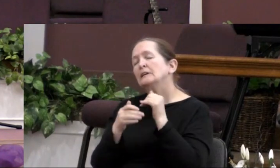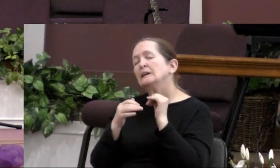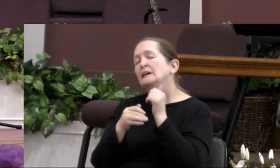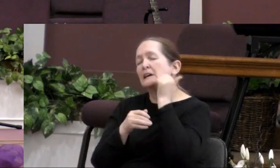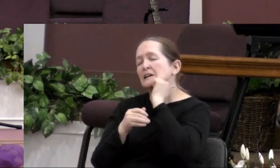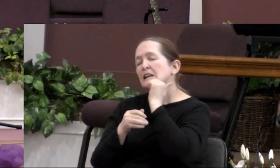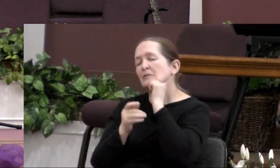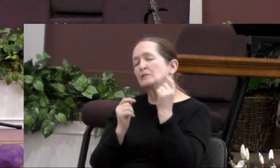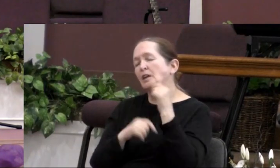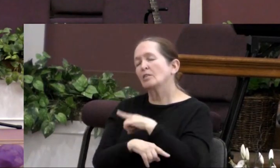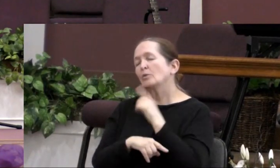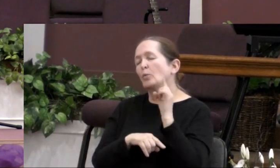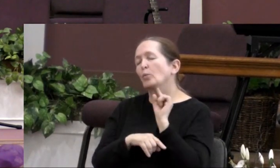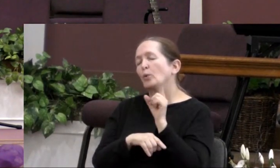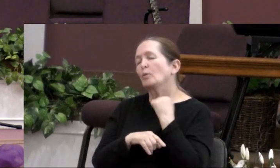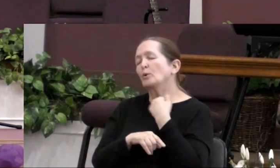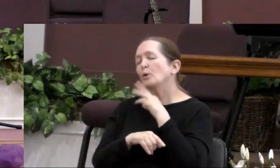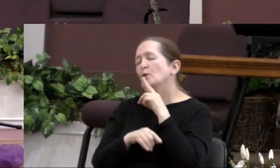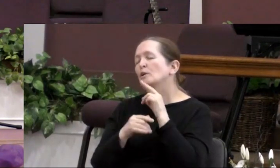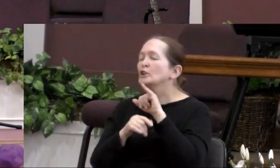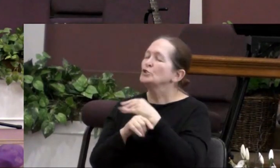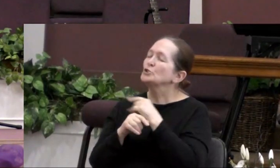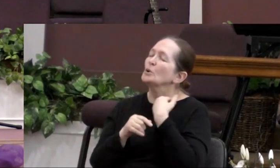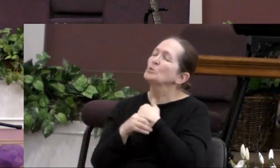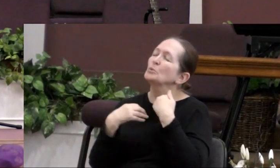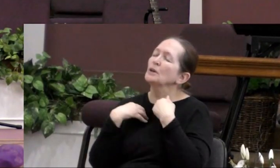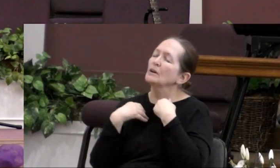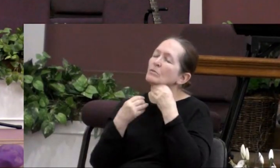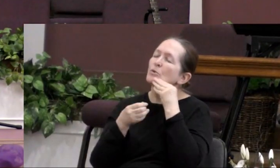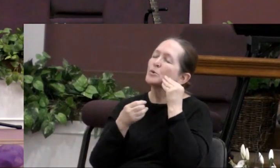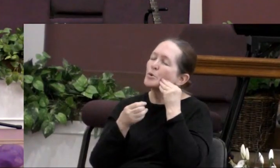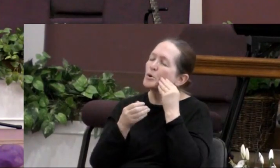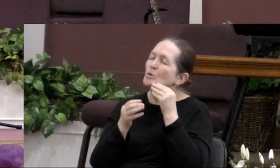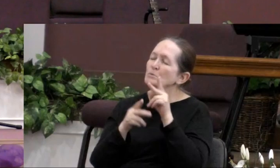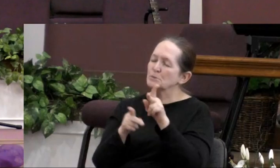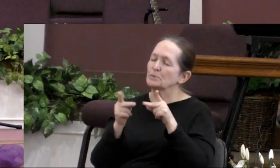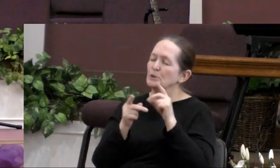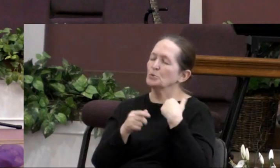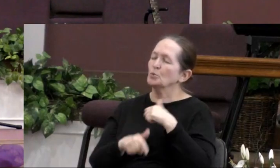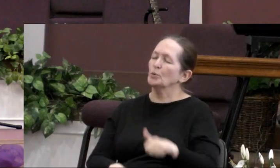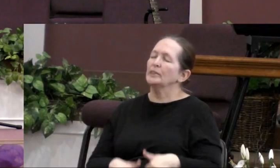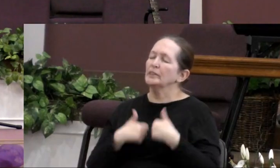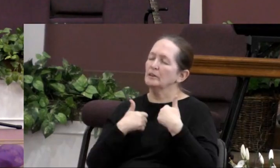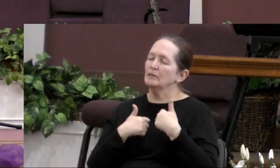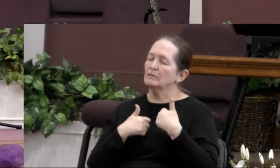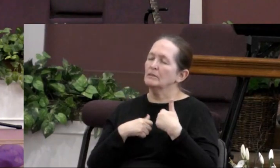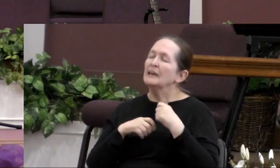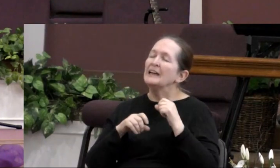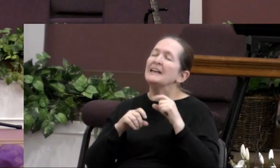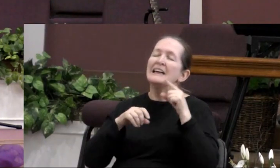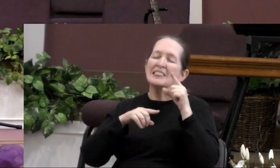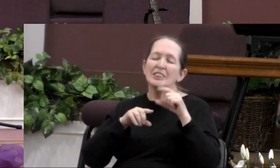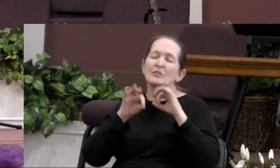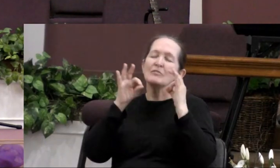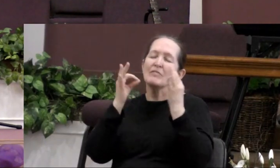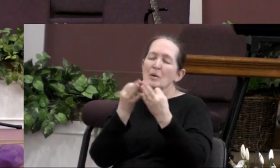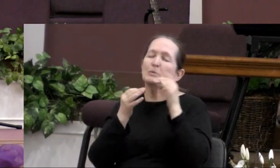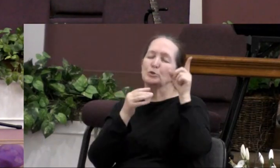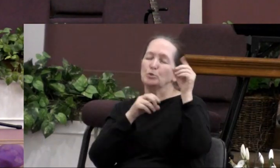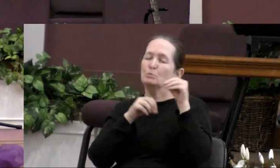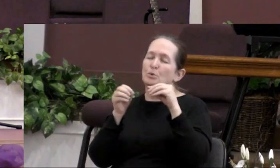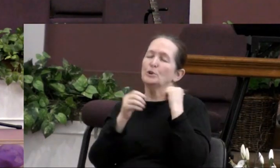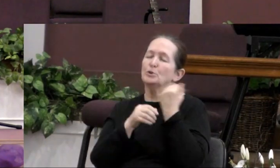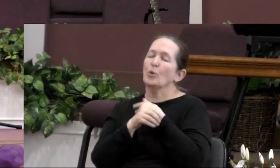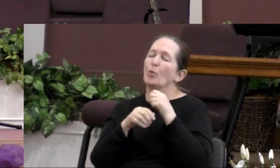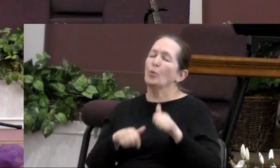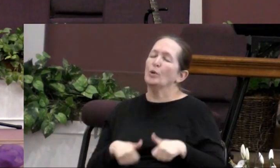we're at, in the jobs that we have, in the homes and neighborhoods that we're in the families that you placed us? Are we living in